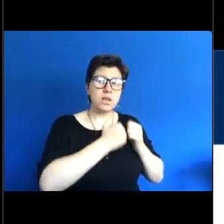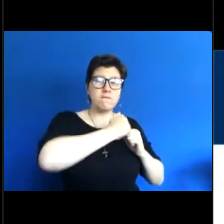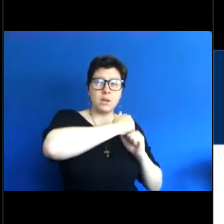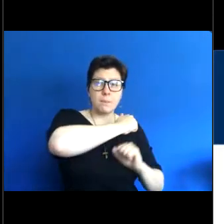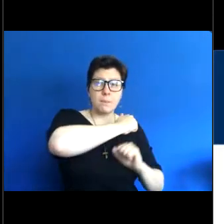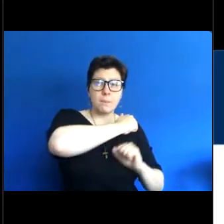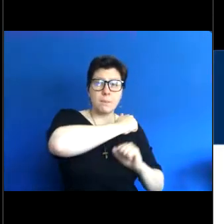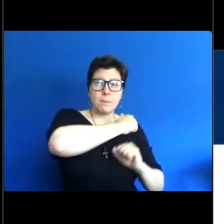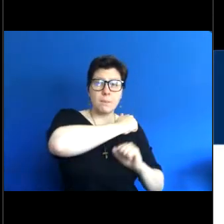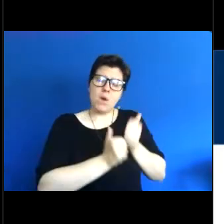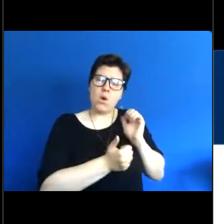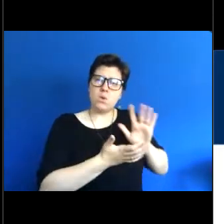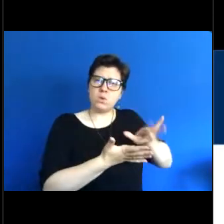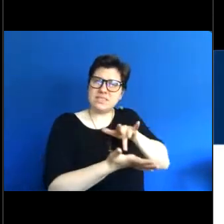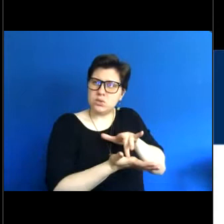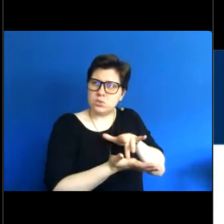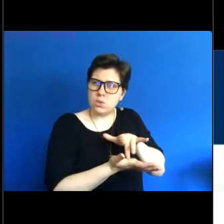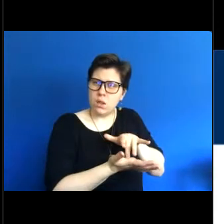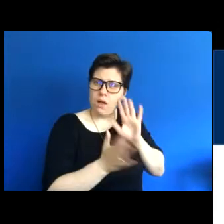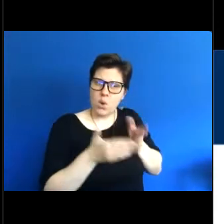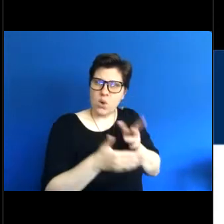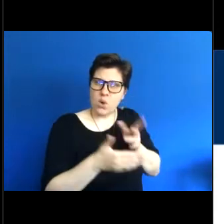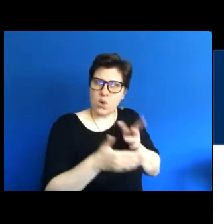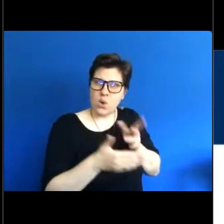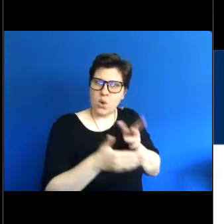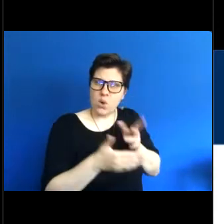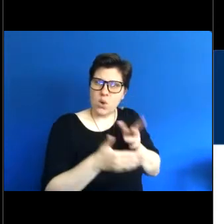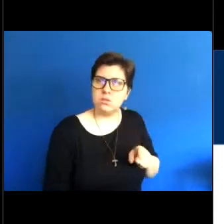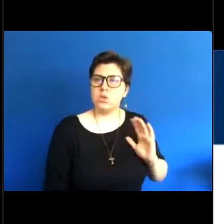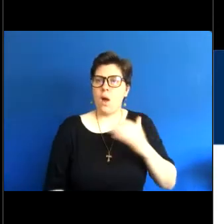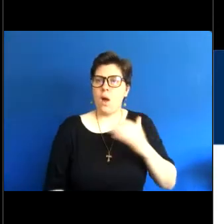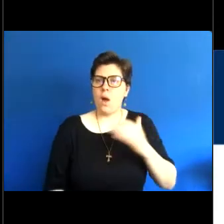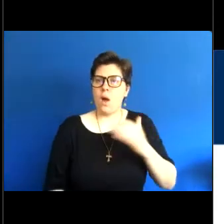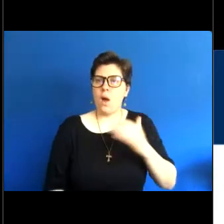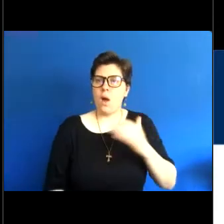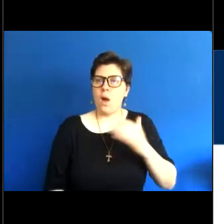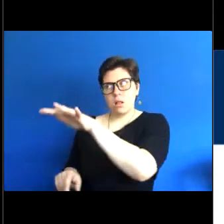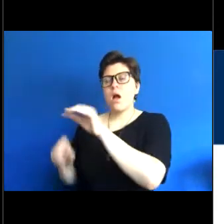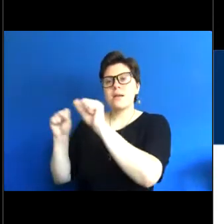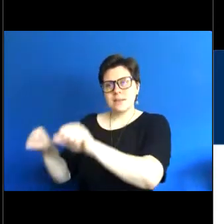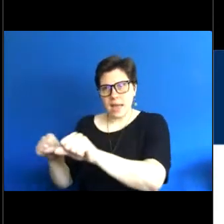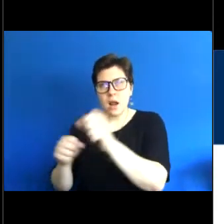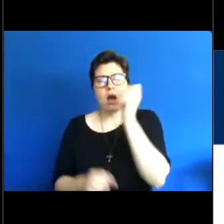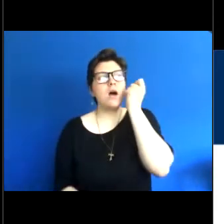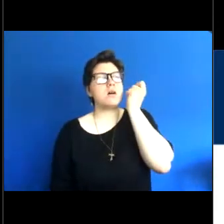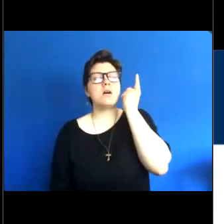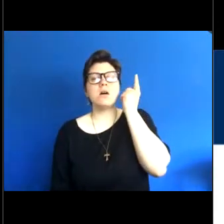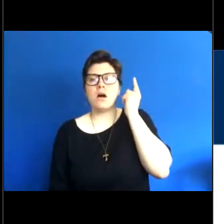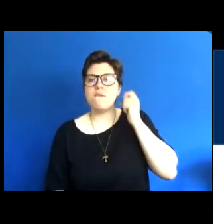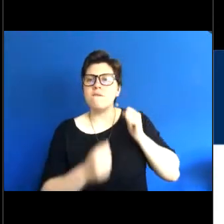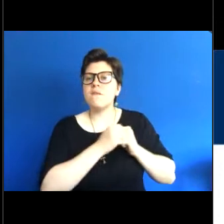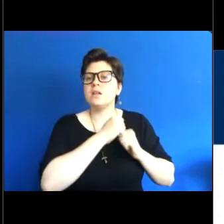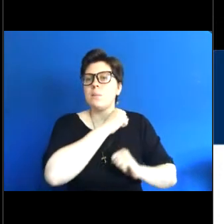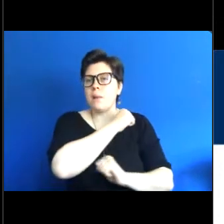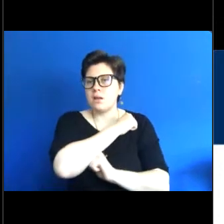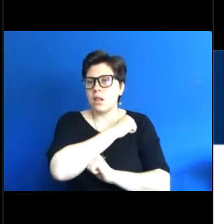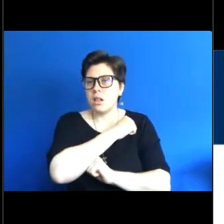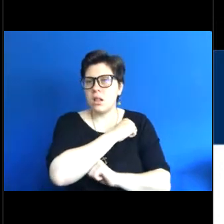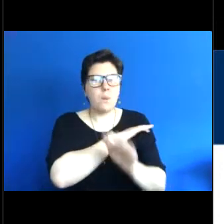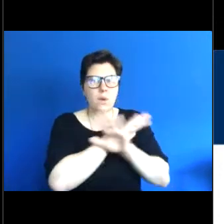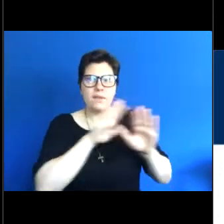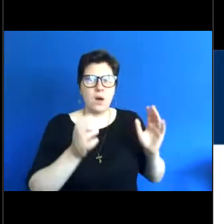of our faith, so that our children and our young people are able to absorb those fundamental truths without feeling